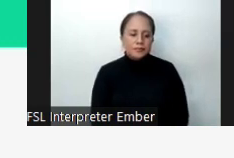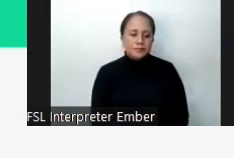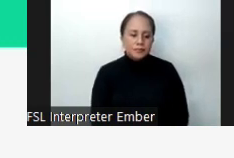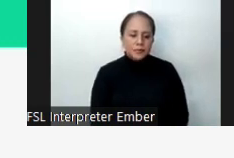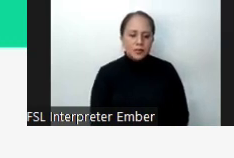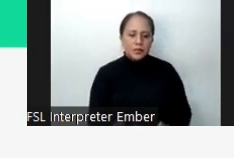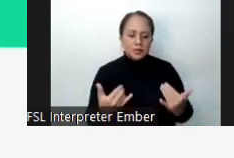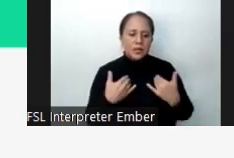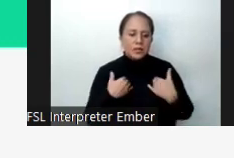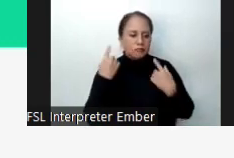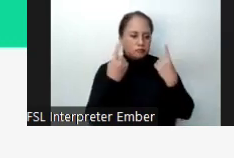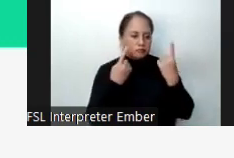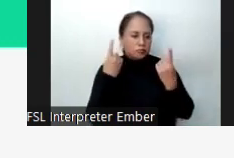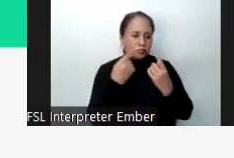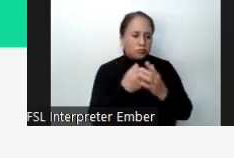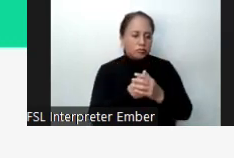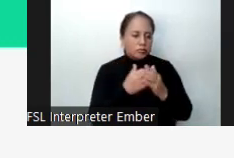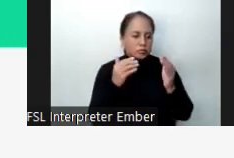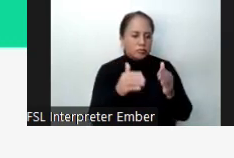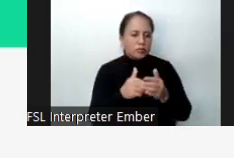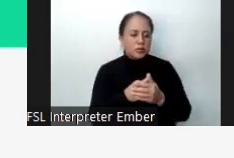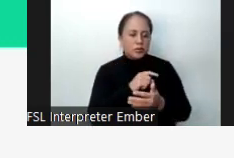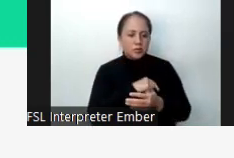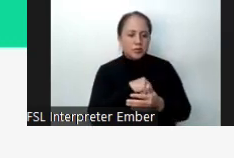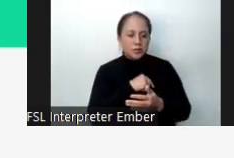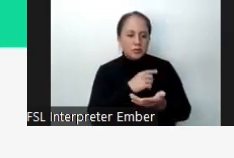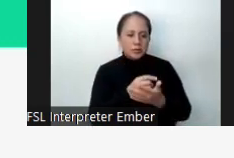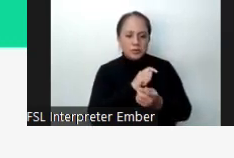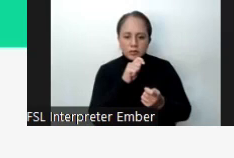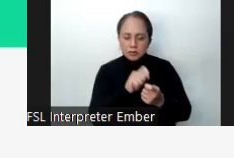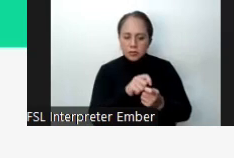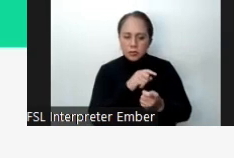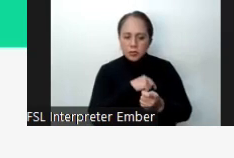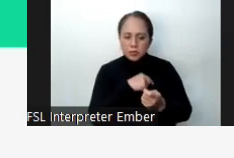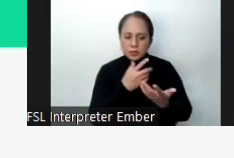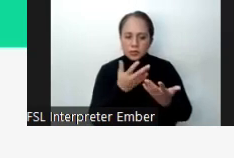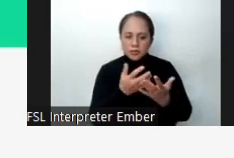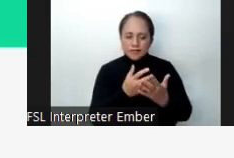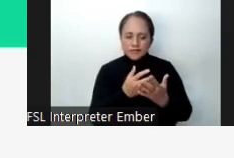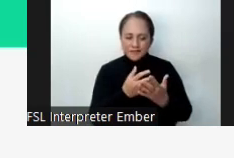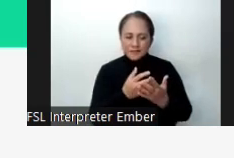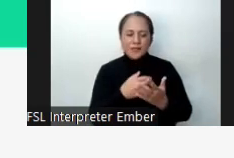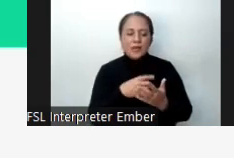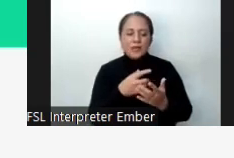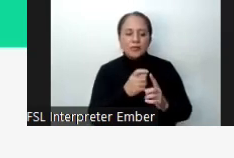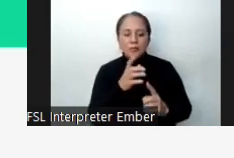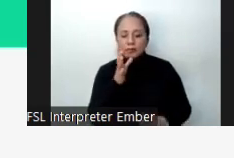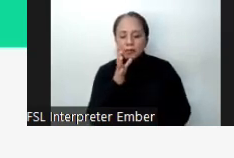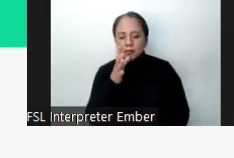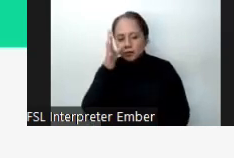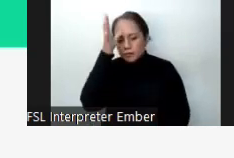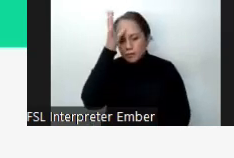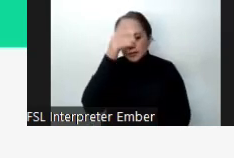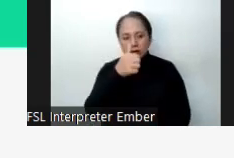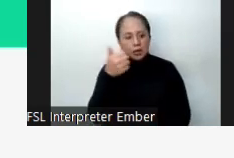Now, there is considerable attention on the quantity and specific qualities of input from mothers, fathers,